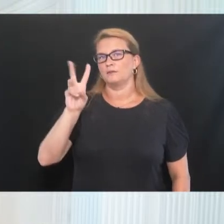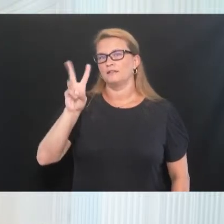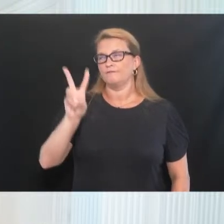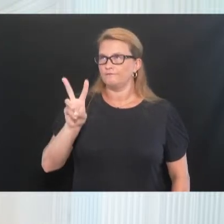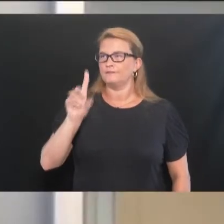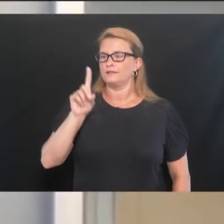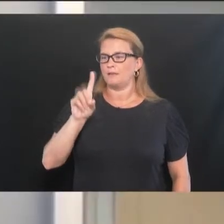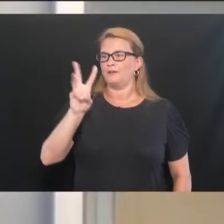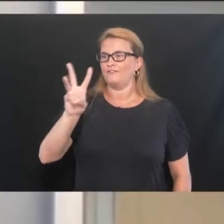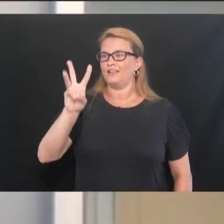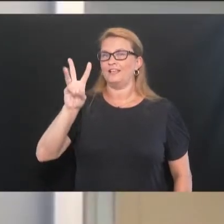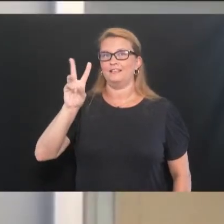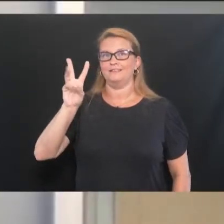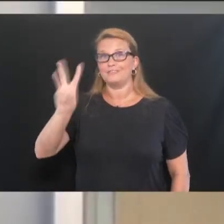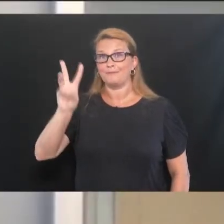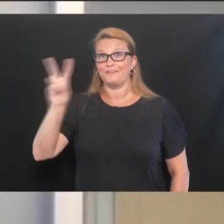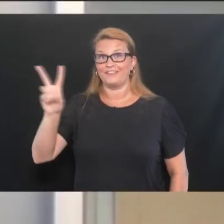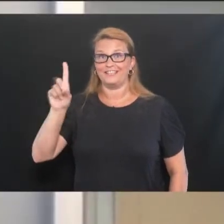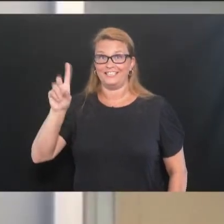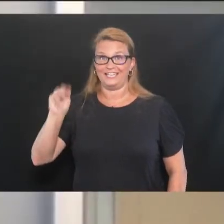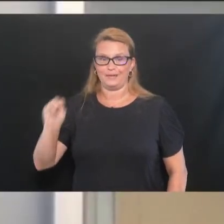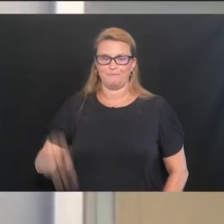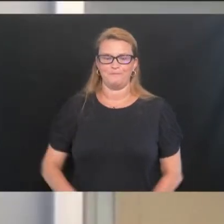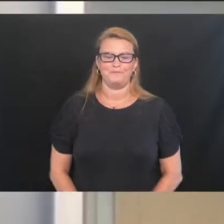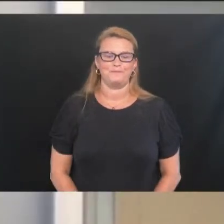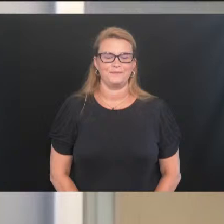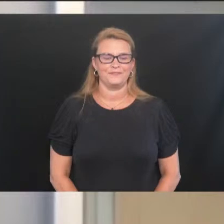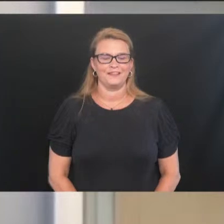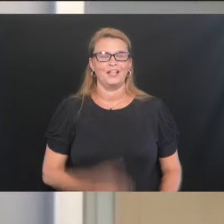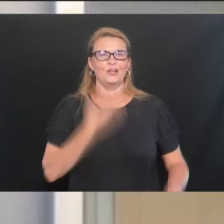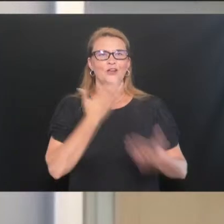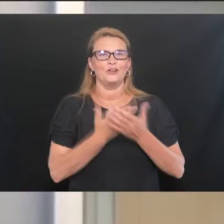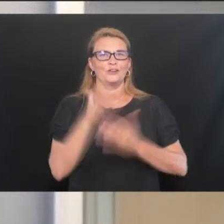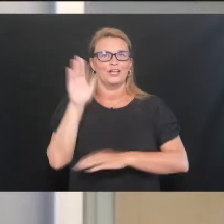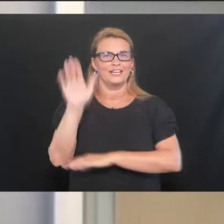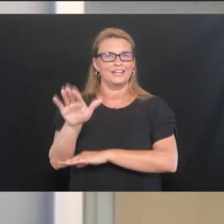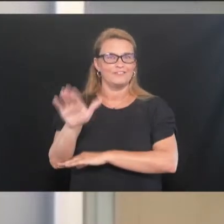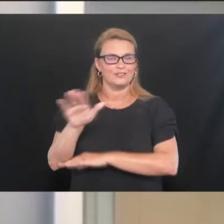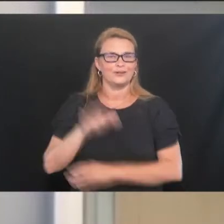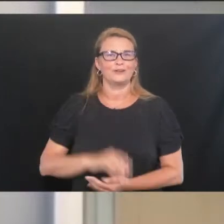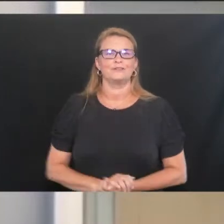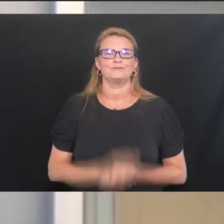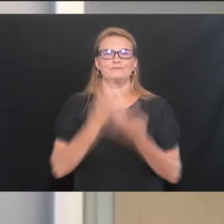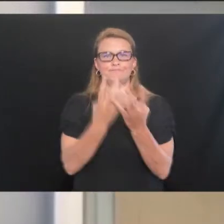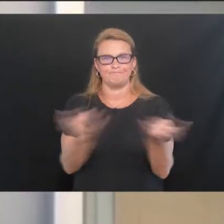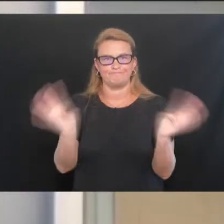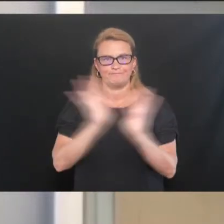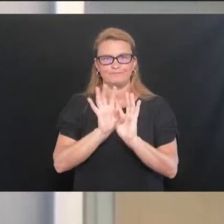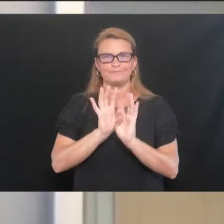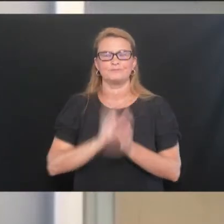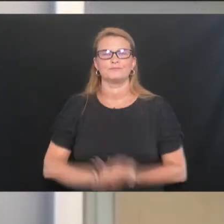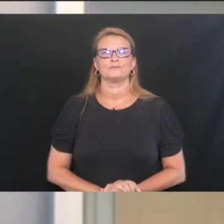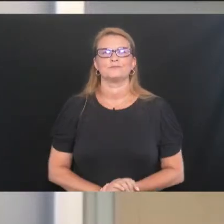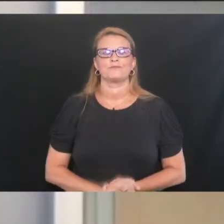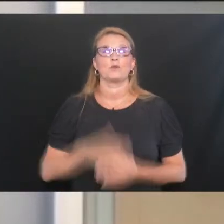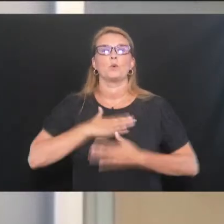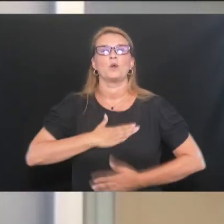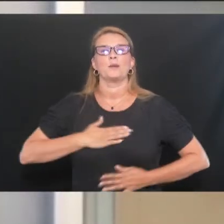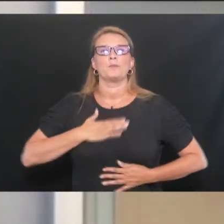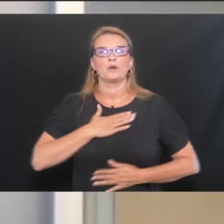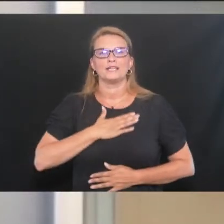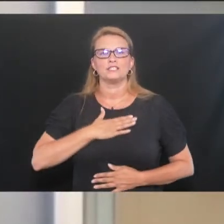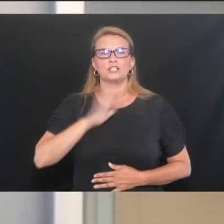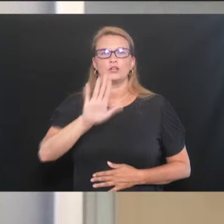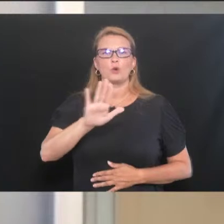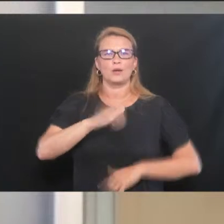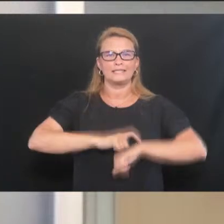Good day, Governor, Dr. Marsh, and General Blair. We appreciate your